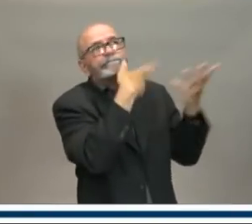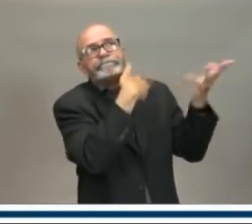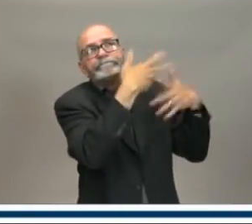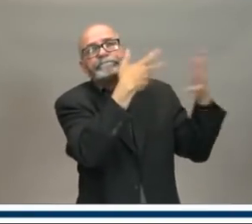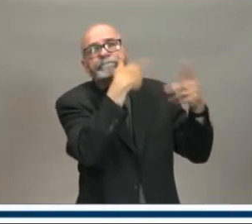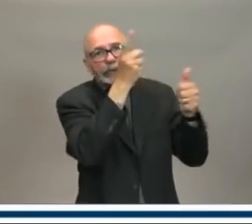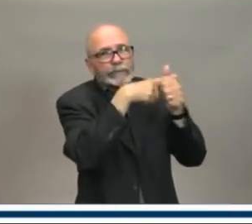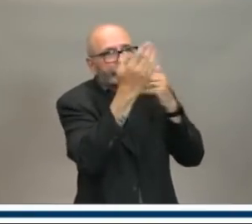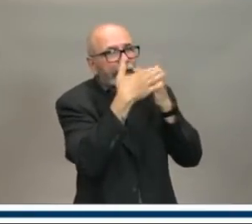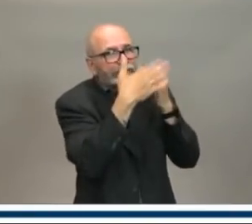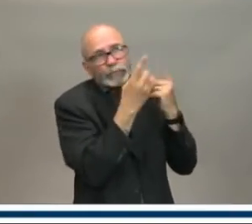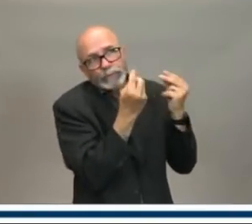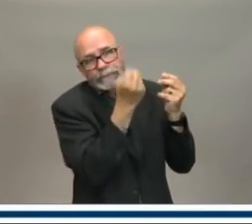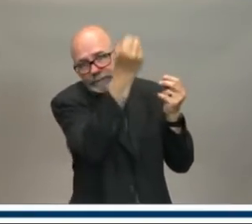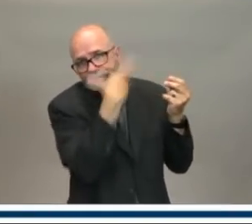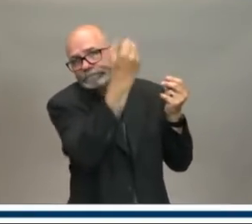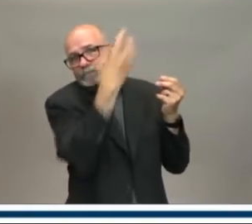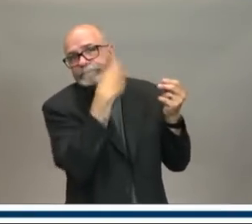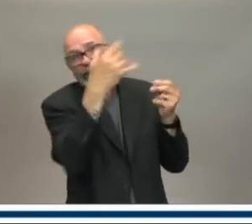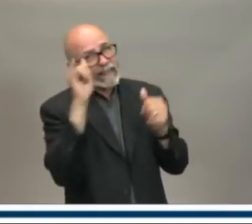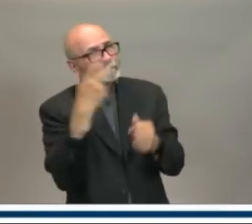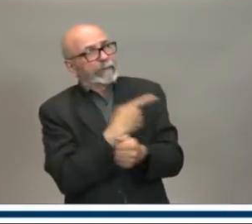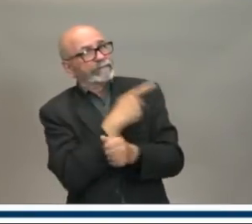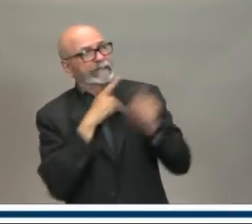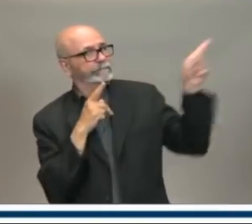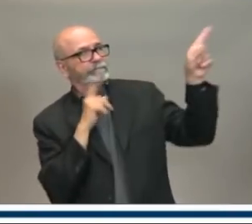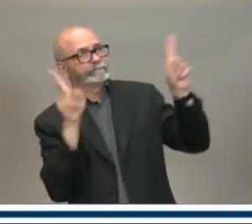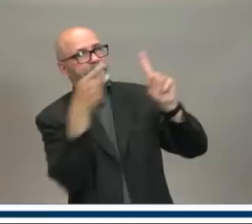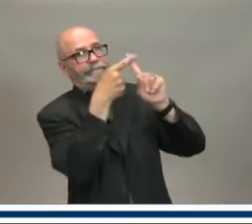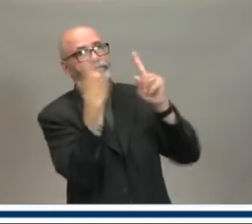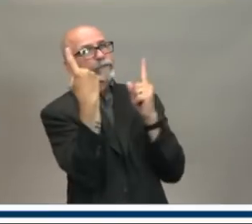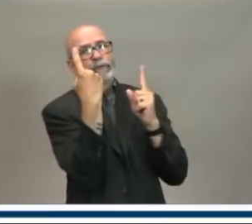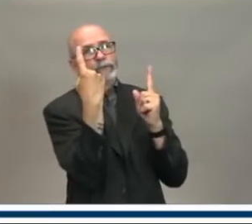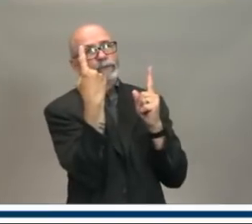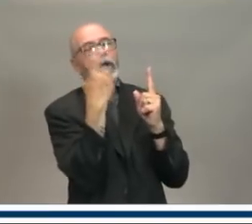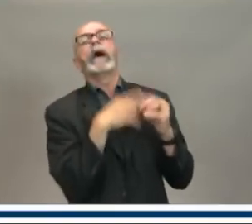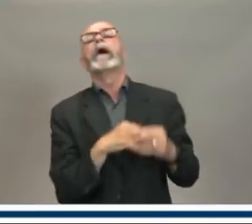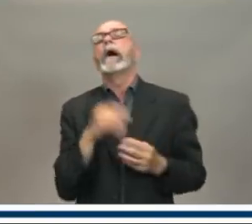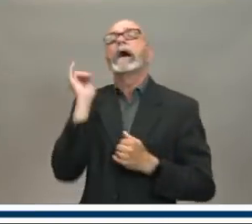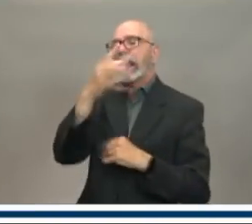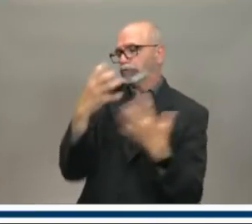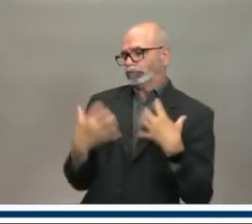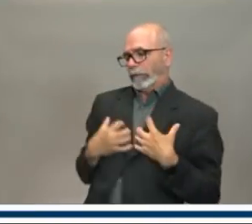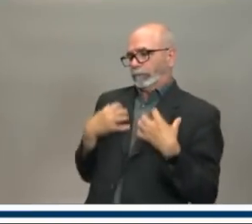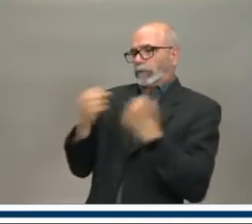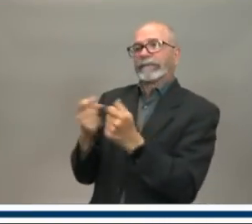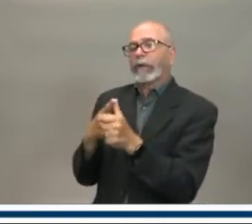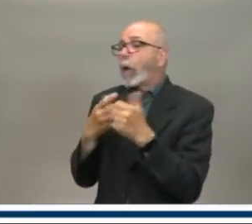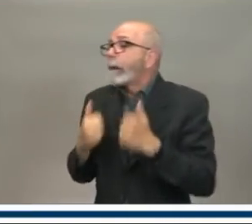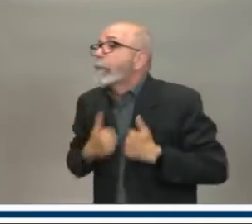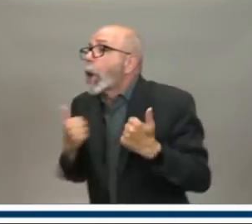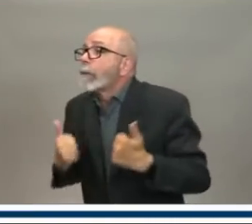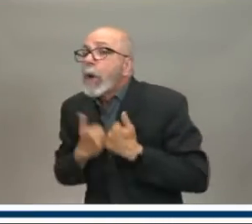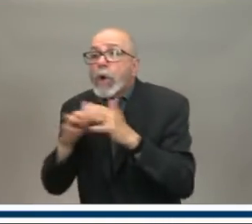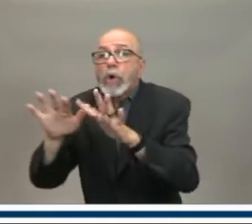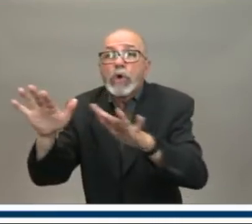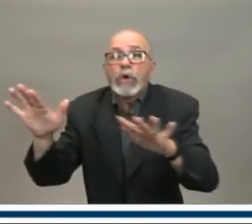all provinces and territories around recovery strategies. The second piece of that is watching our